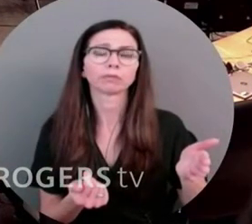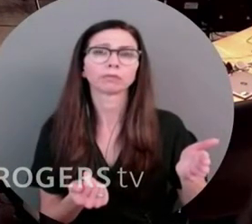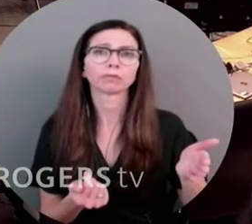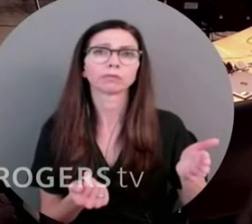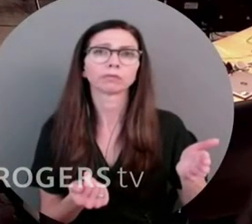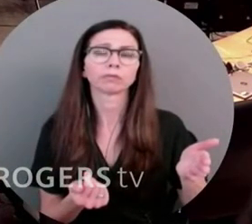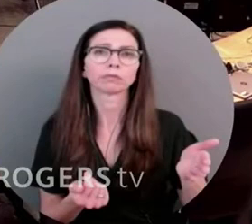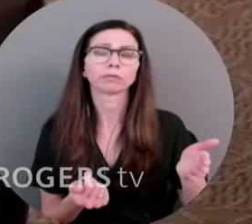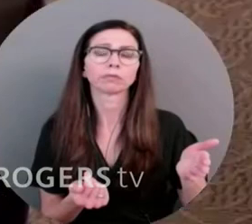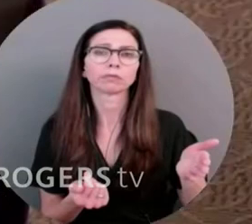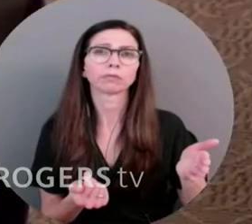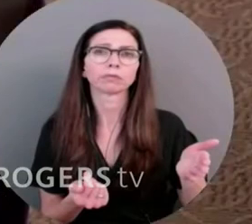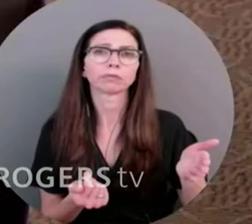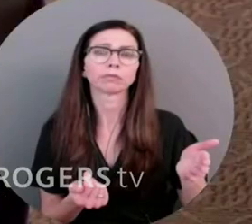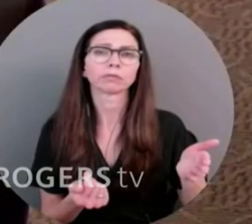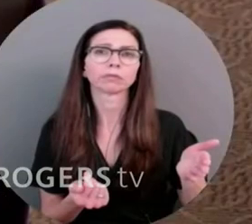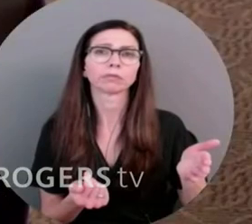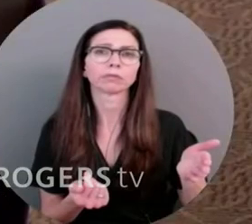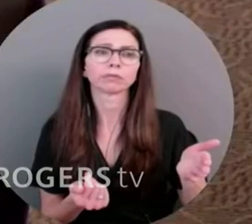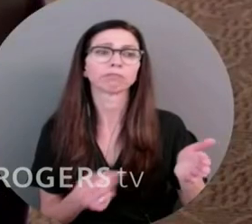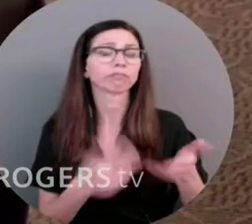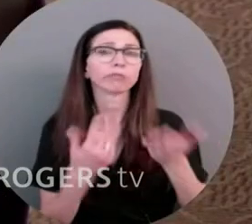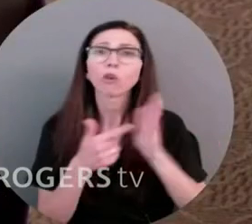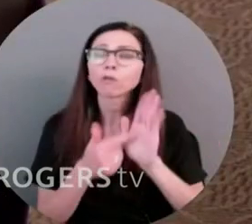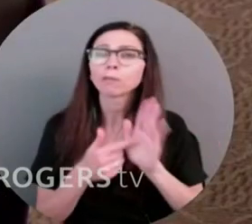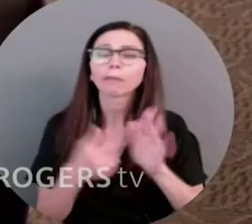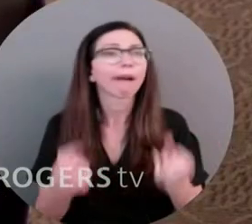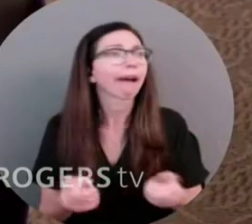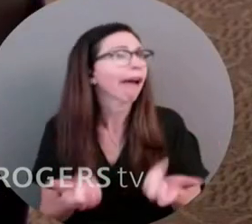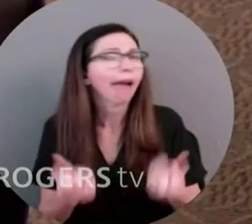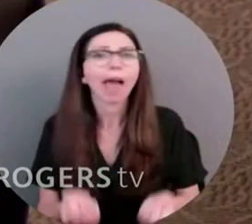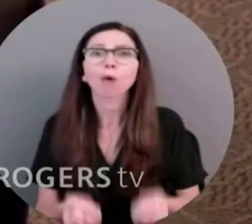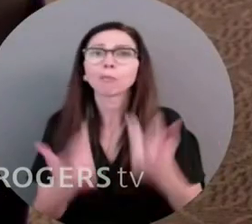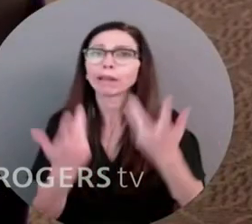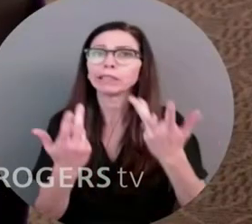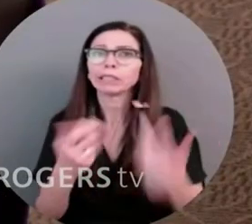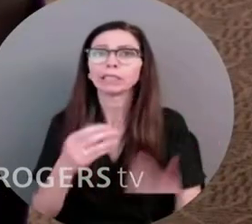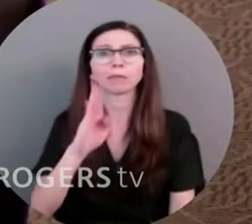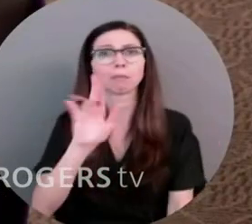municipal bylaws interventions.